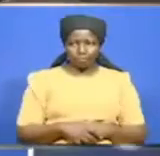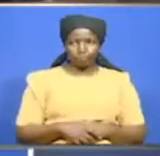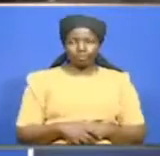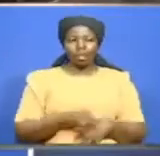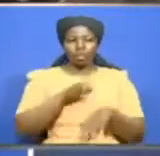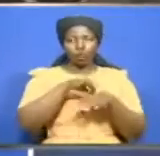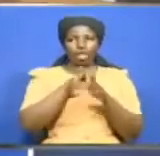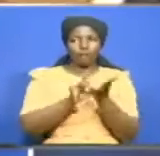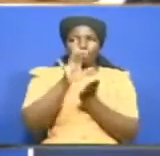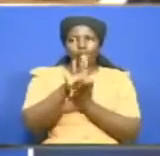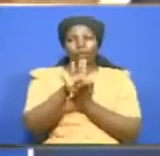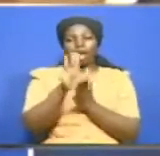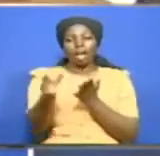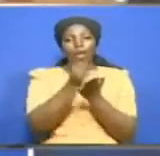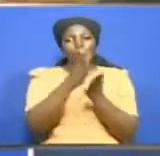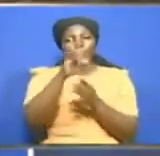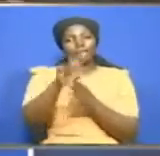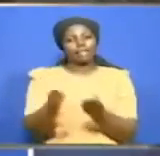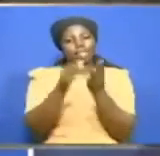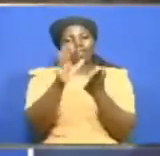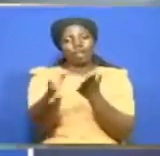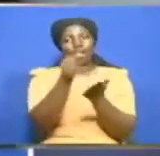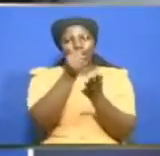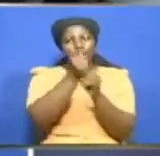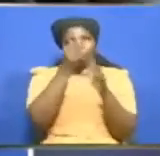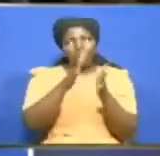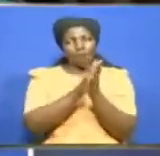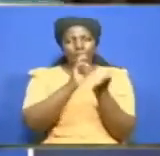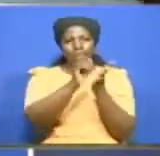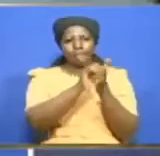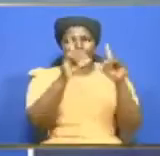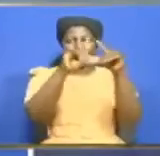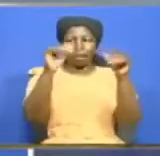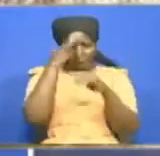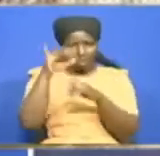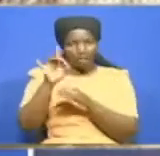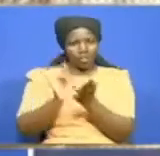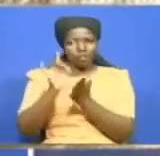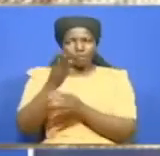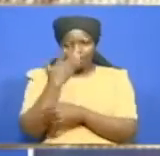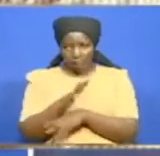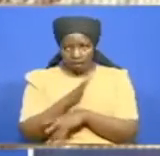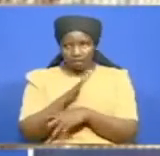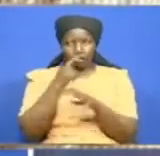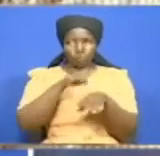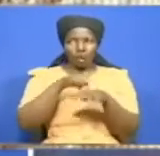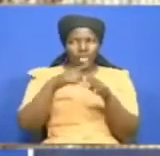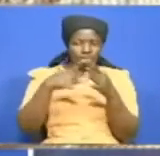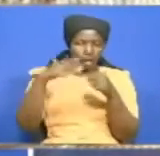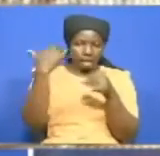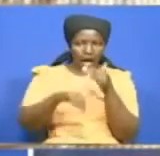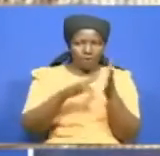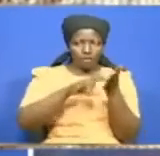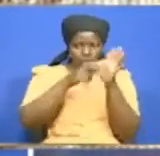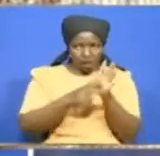During dismissal, an employer must provide an employee with a written statement of the reasons for the dismissal. During termination of a contract,